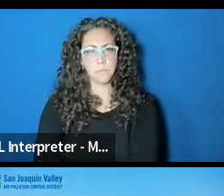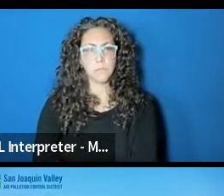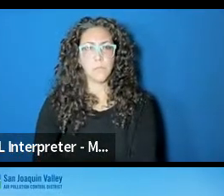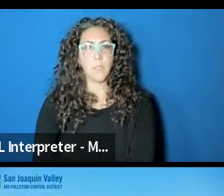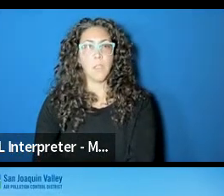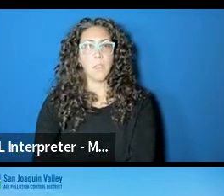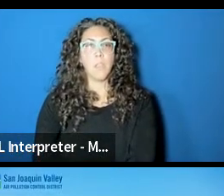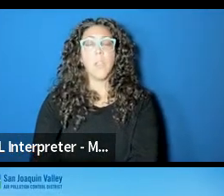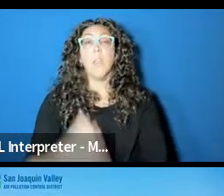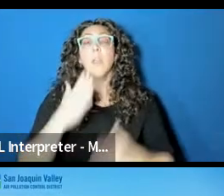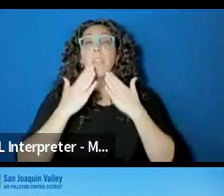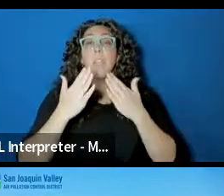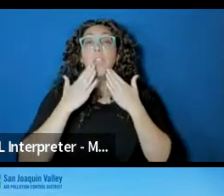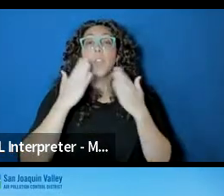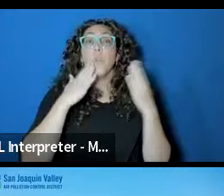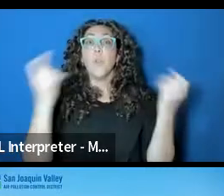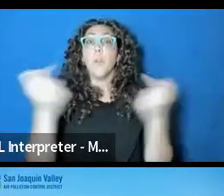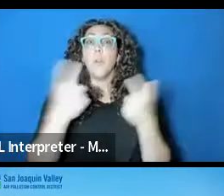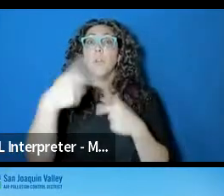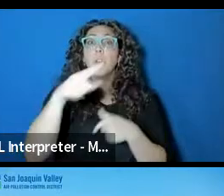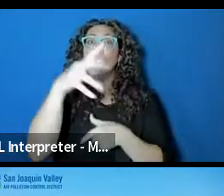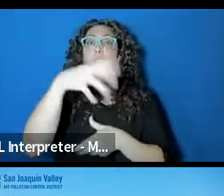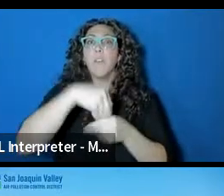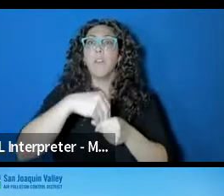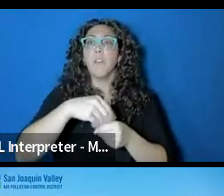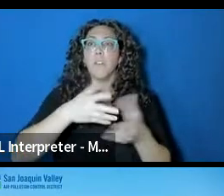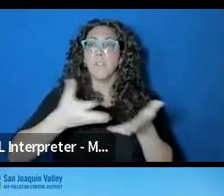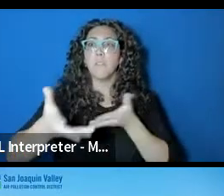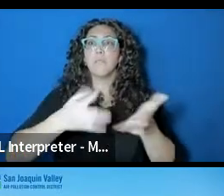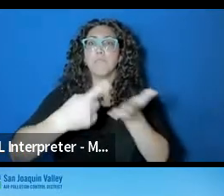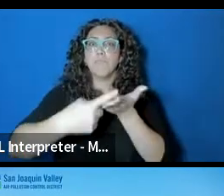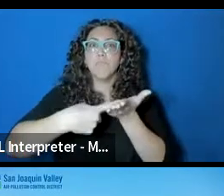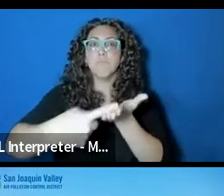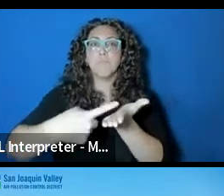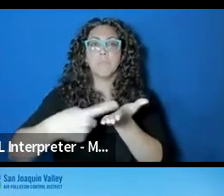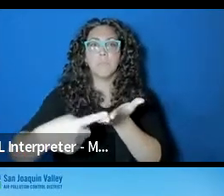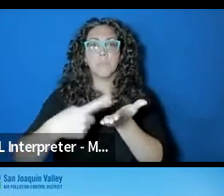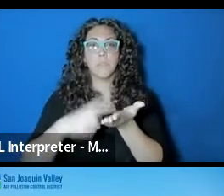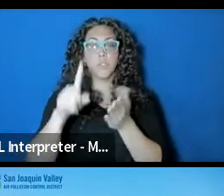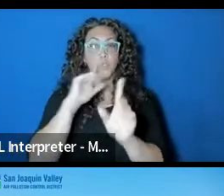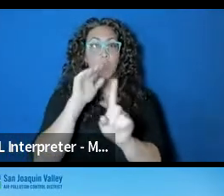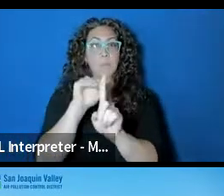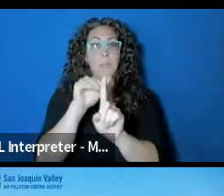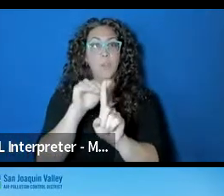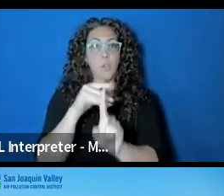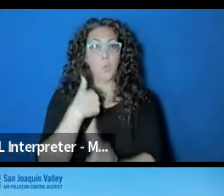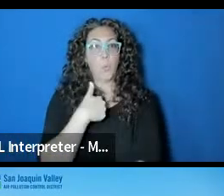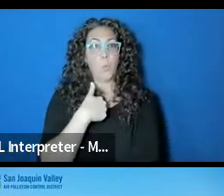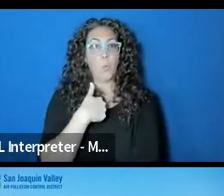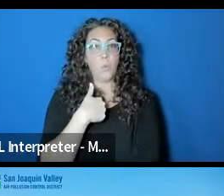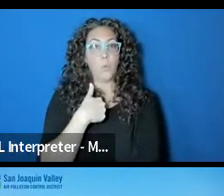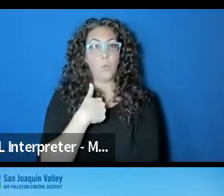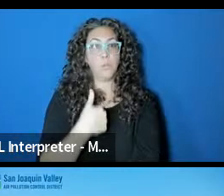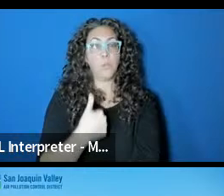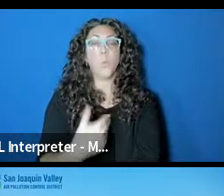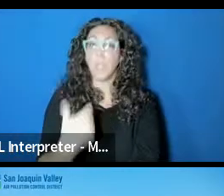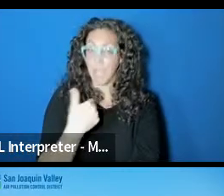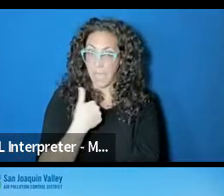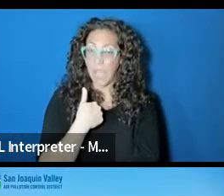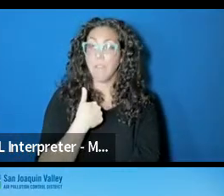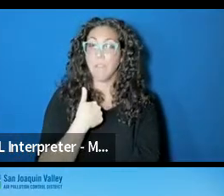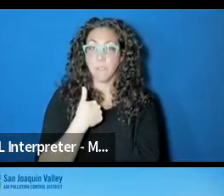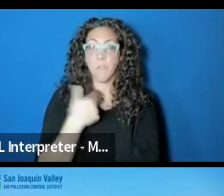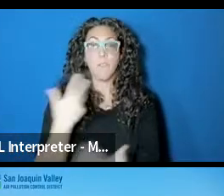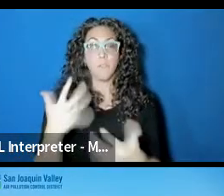Thanks everyone for the engagement. I do believe we had, so just as a reminder to folks, we did have a chance to send out the proposals,